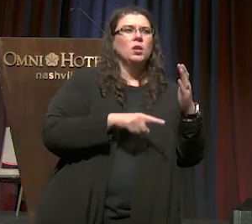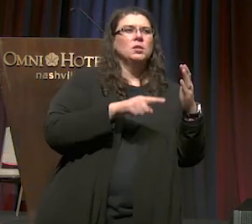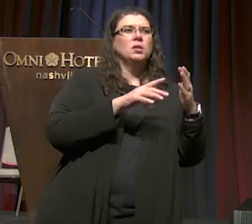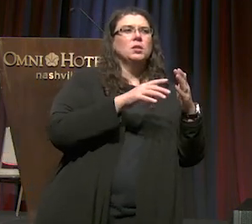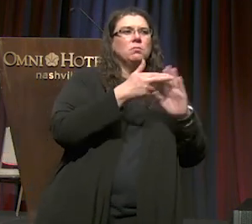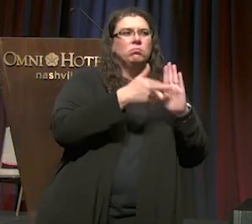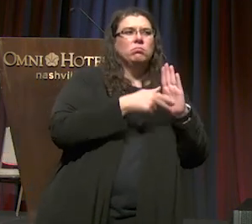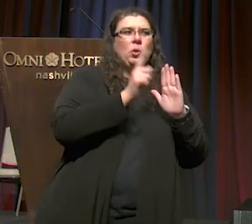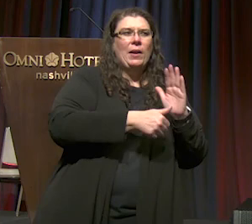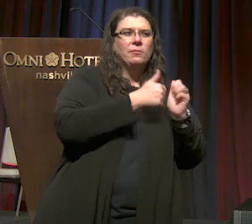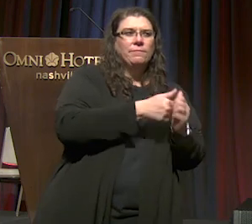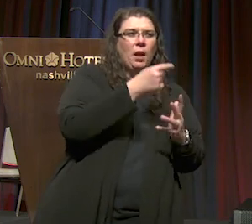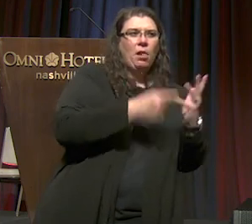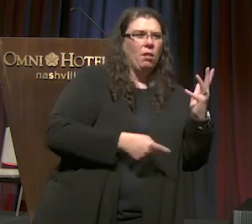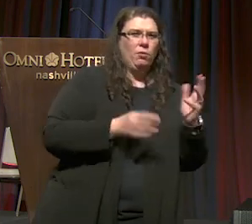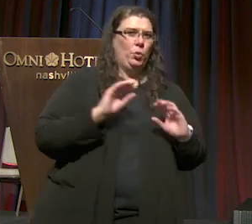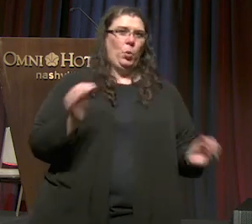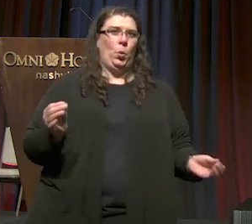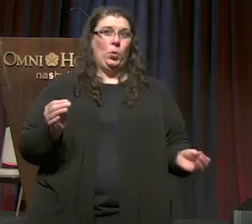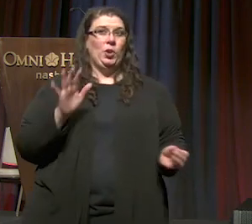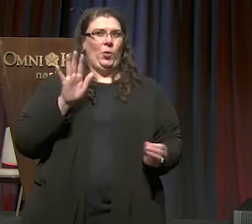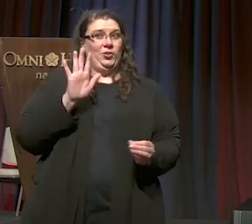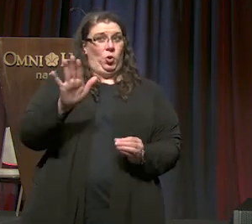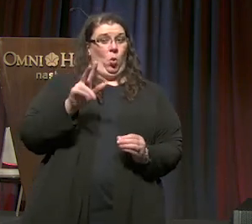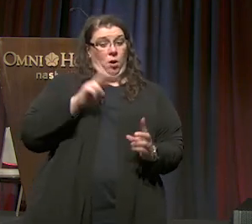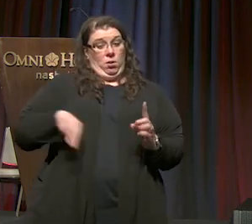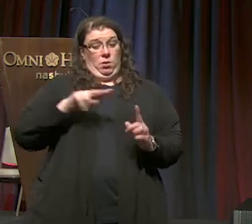we can work within. So it's an interpretation.